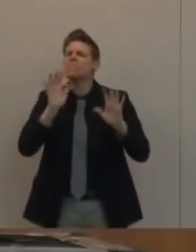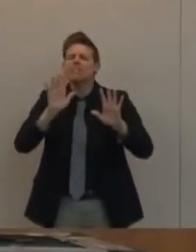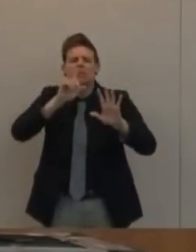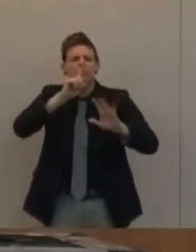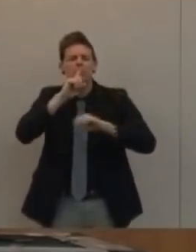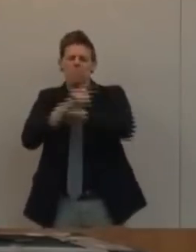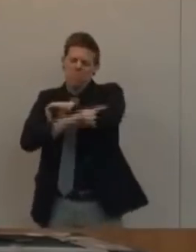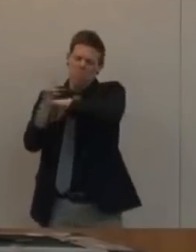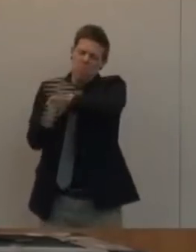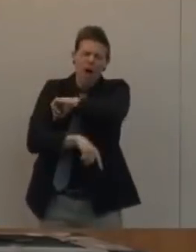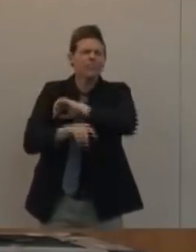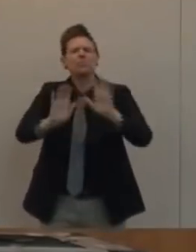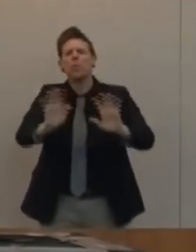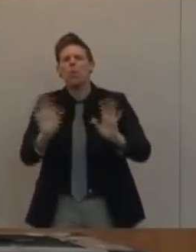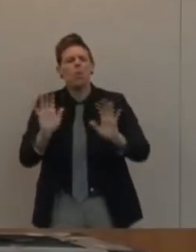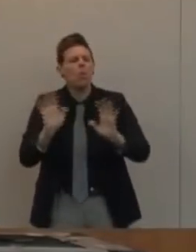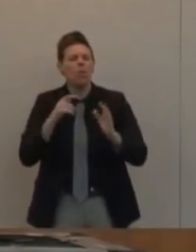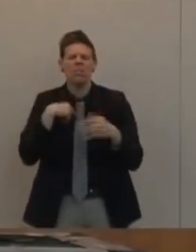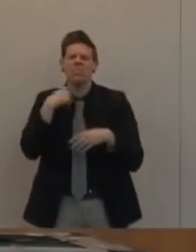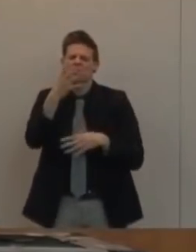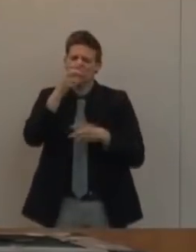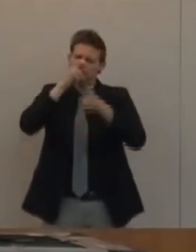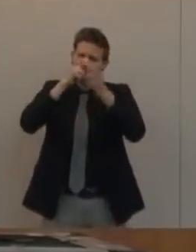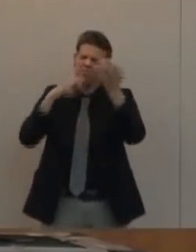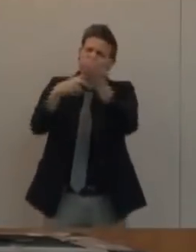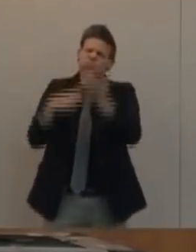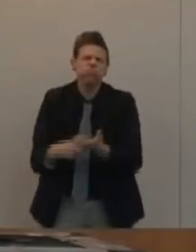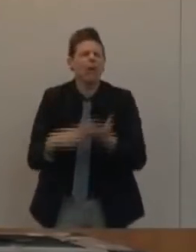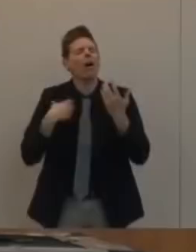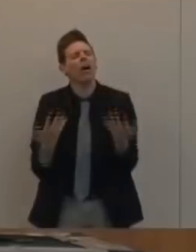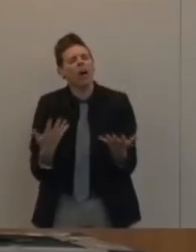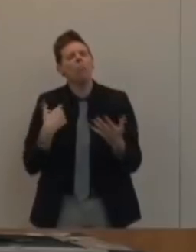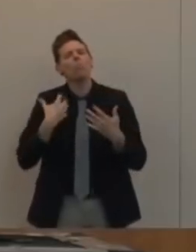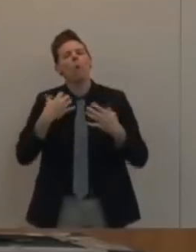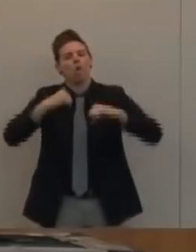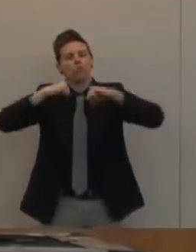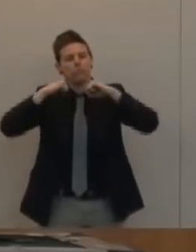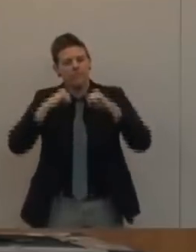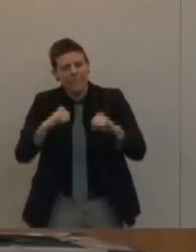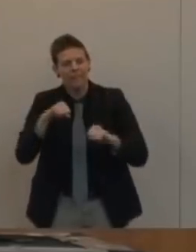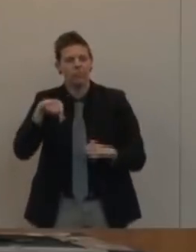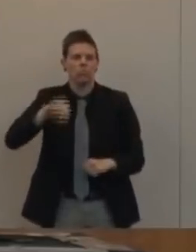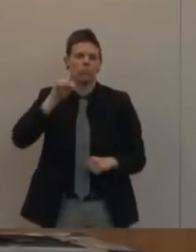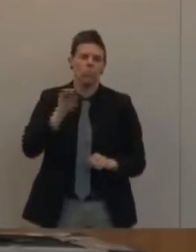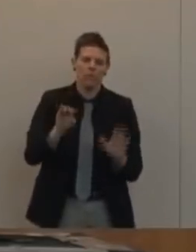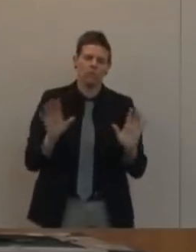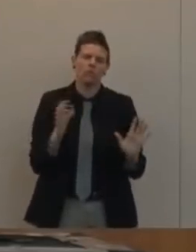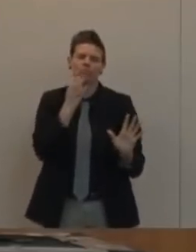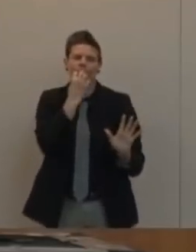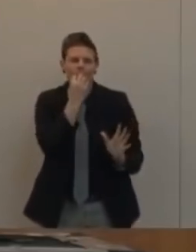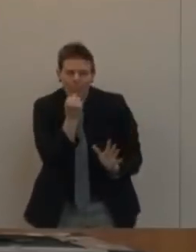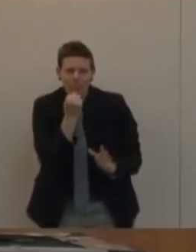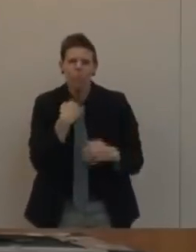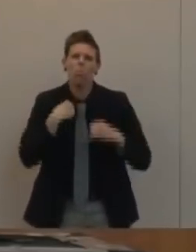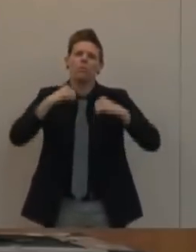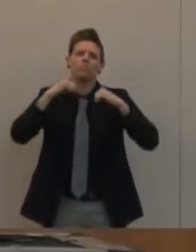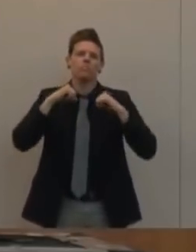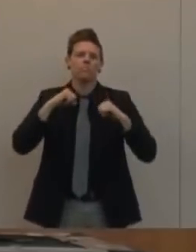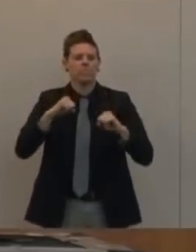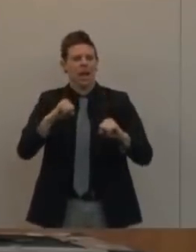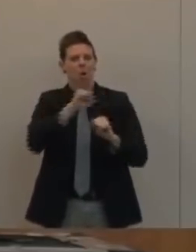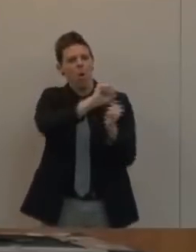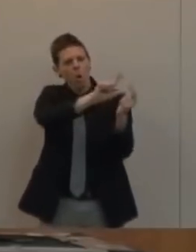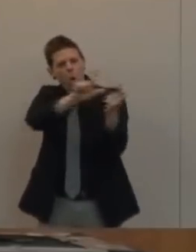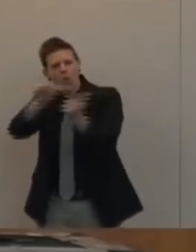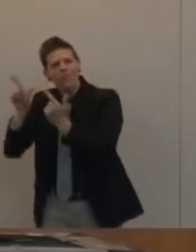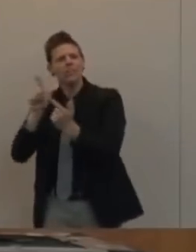these citations. We're trying to protect New Mexicans. Everything we do is aimed at protecting all of us and really respecting